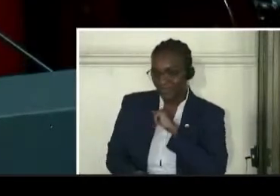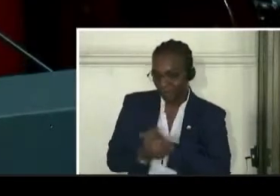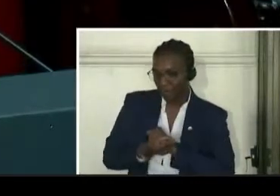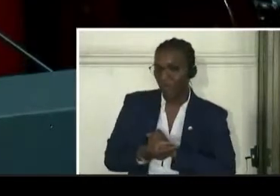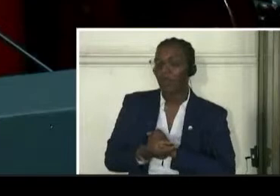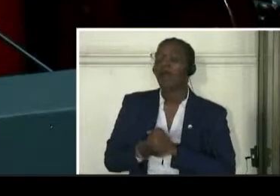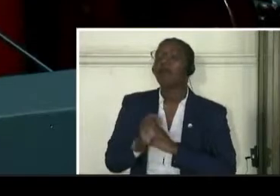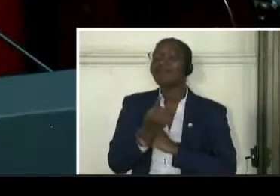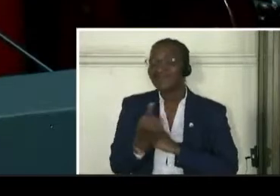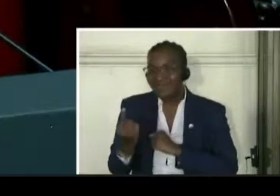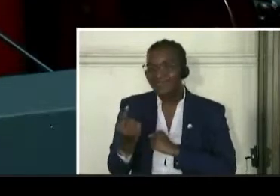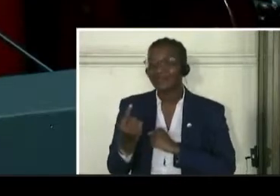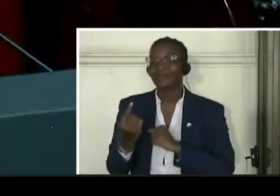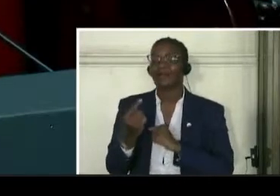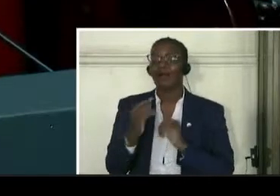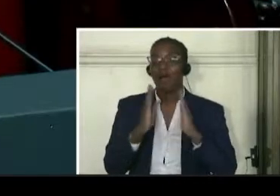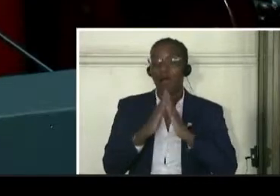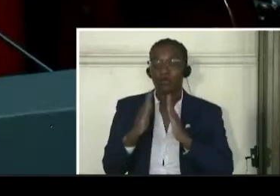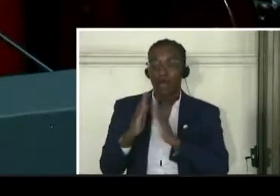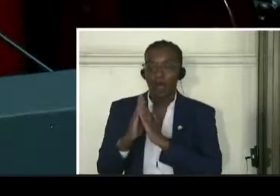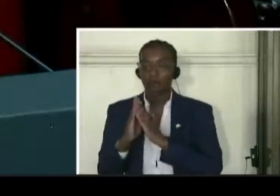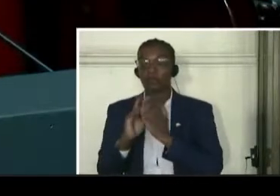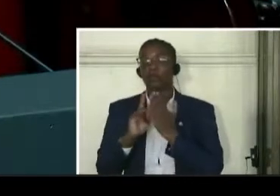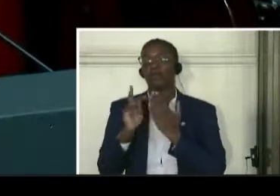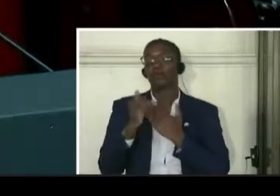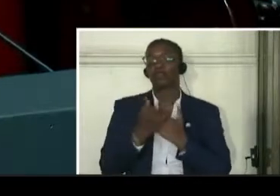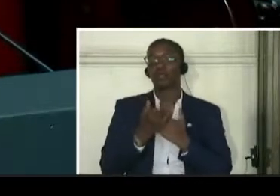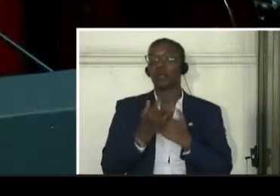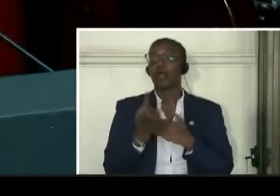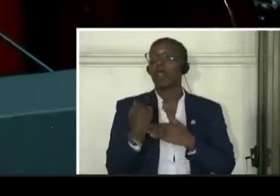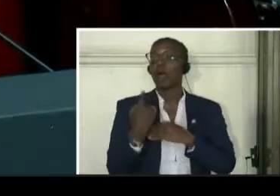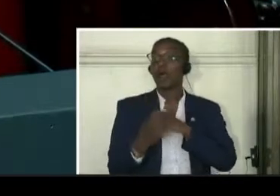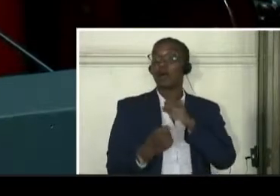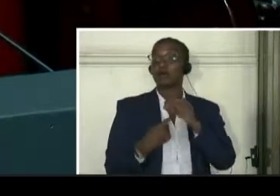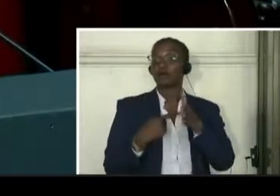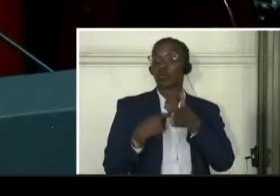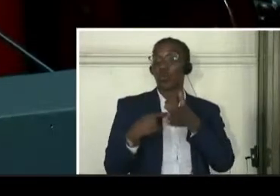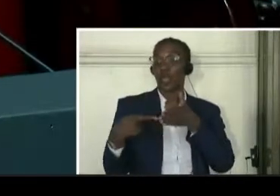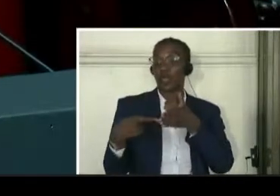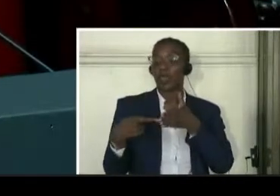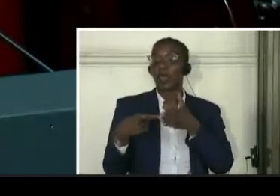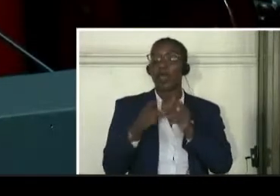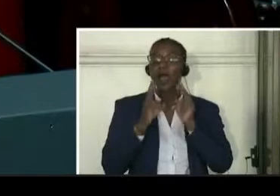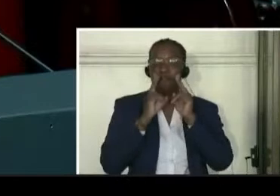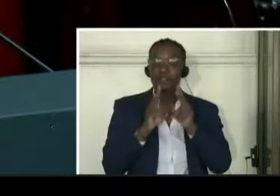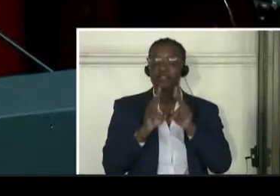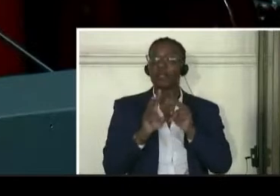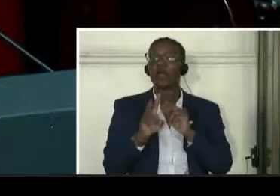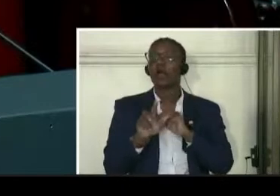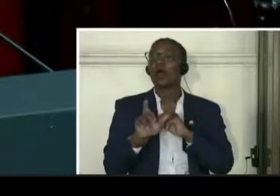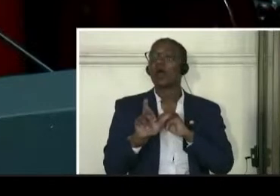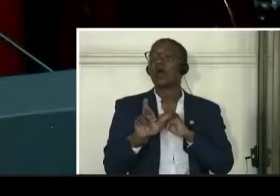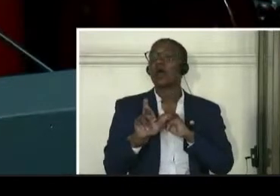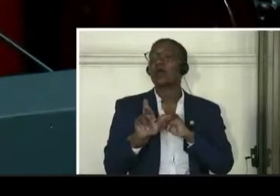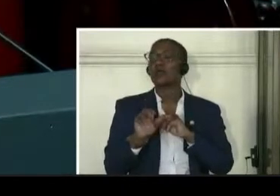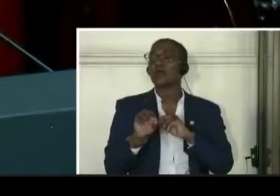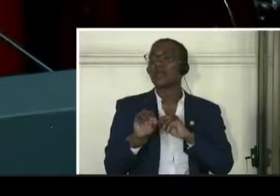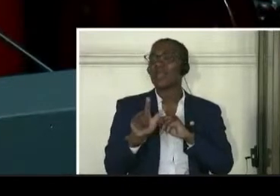nearby every housing project. Now, last week, I visited the Lacey Road informal settlement in